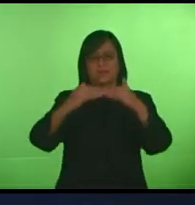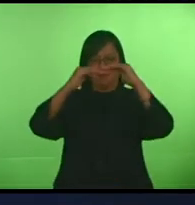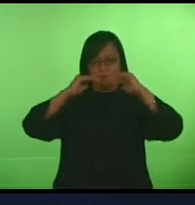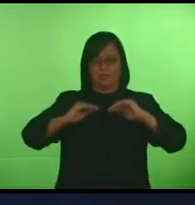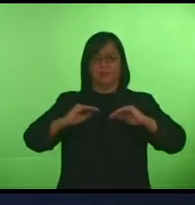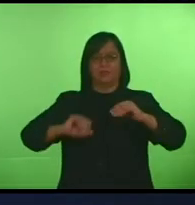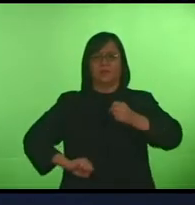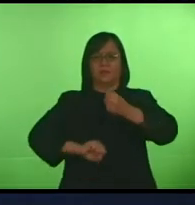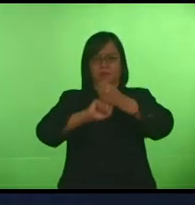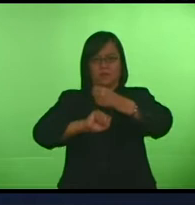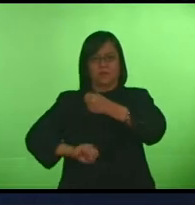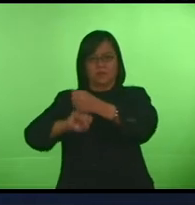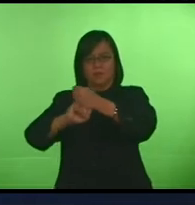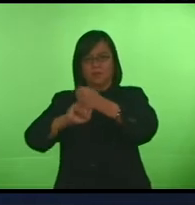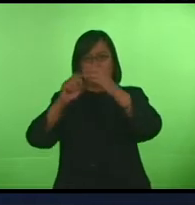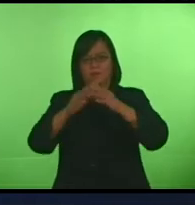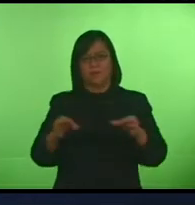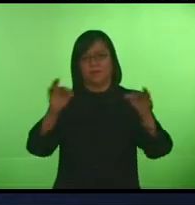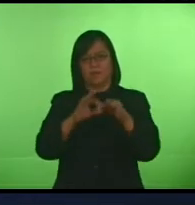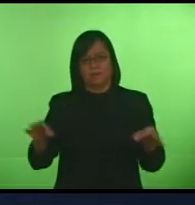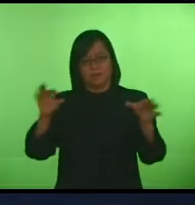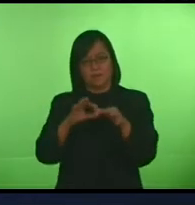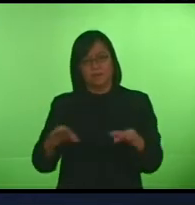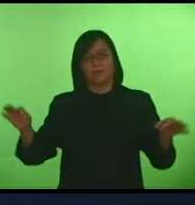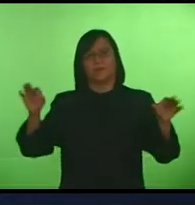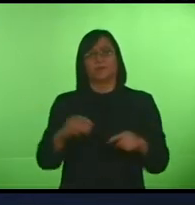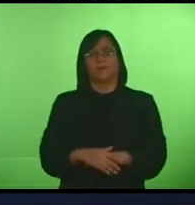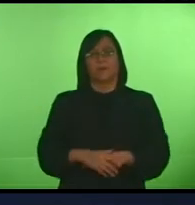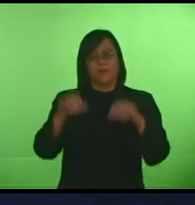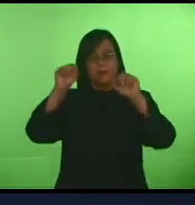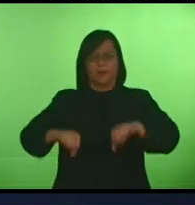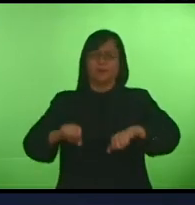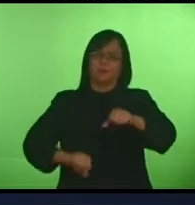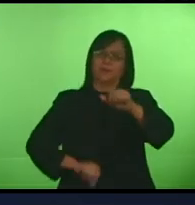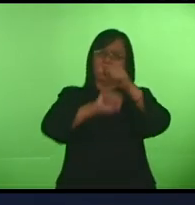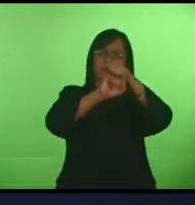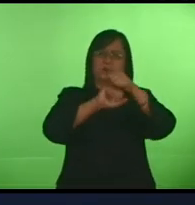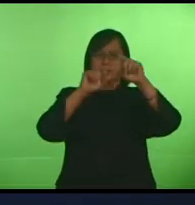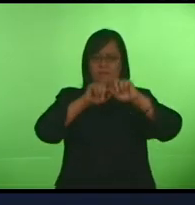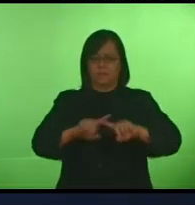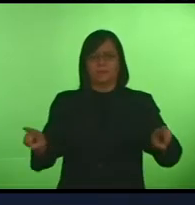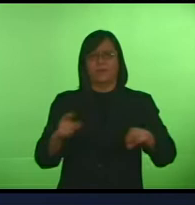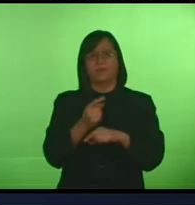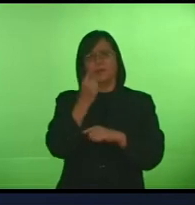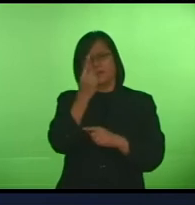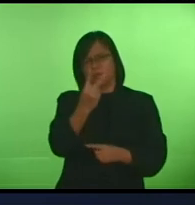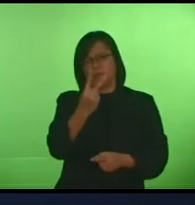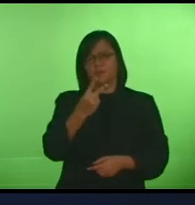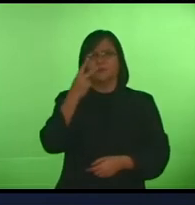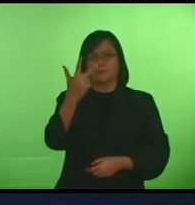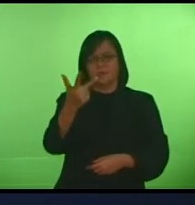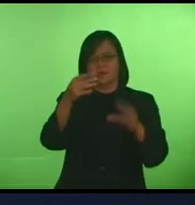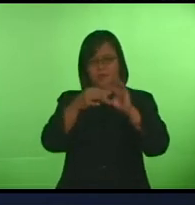or supporting sentences. It can be supported in more than 2 or 3 sentences